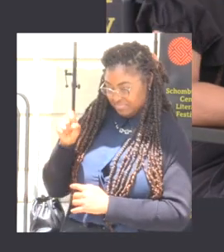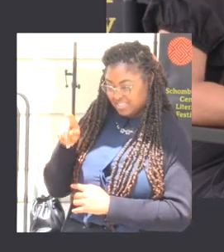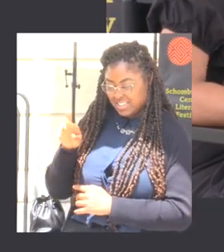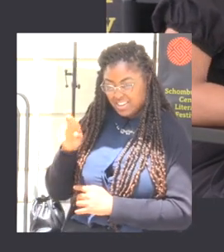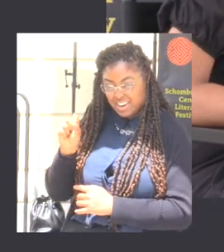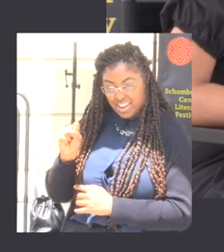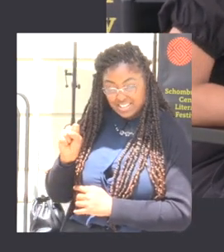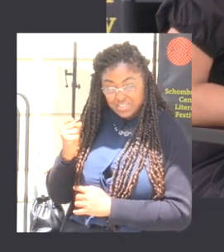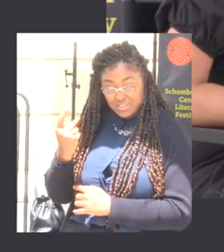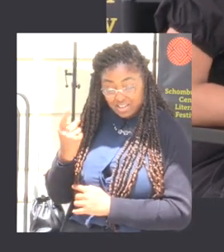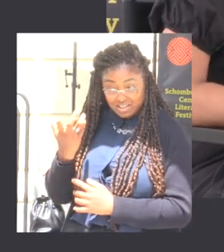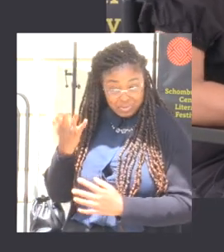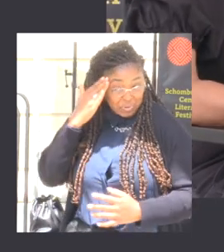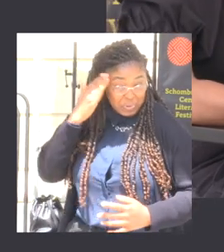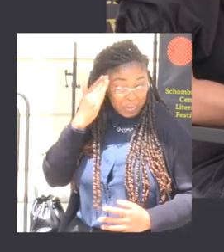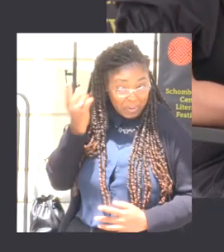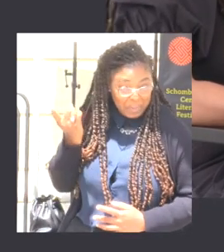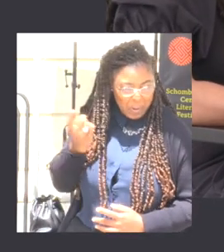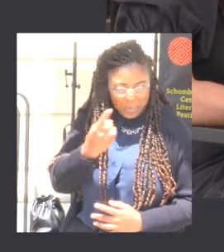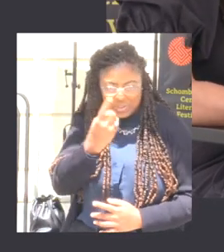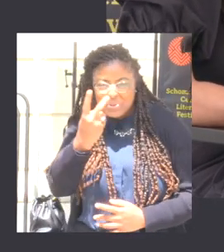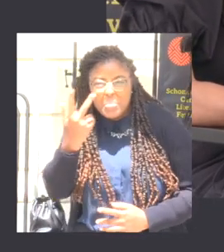All right.